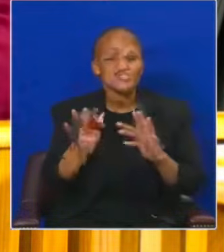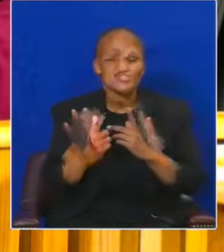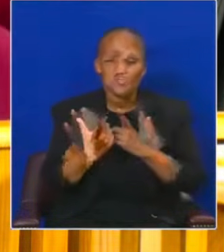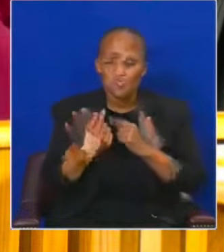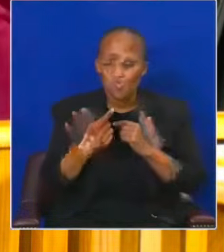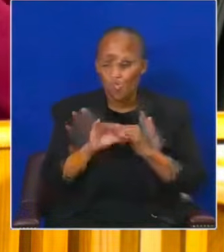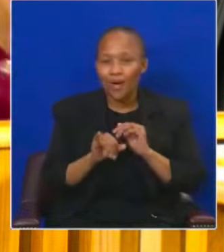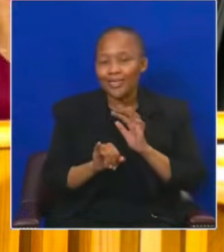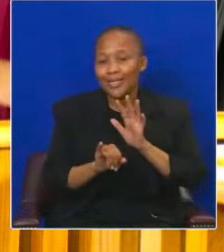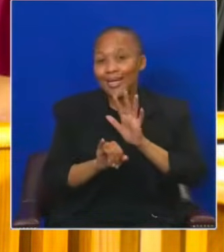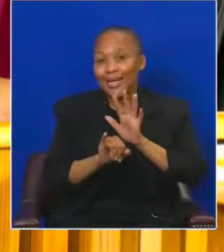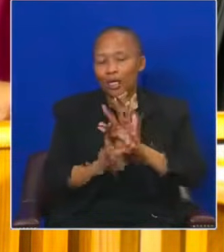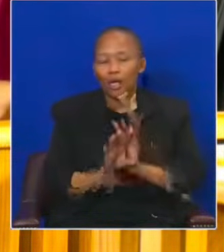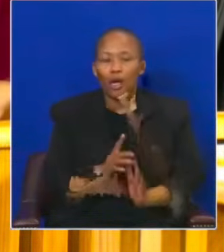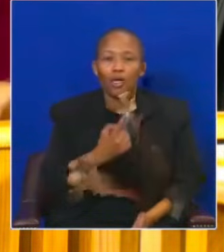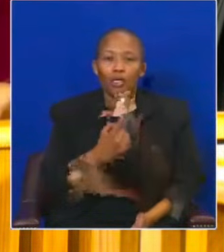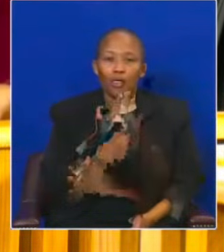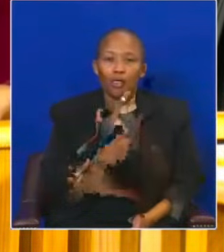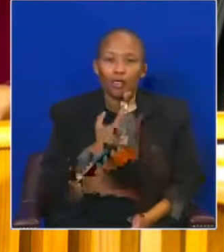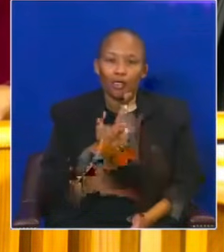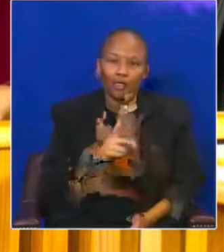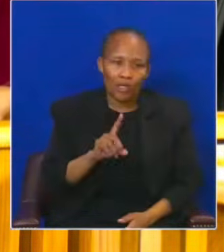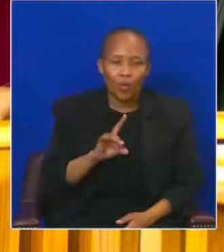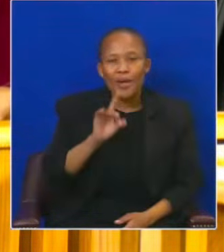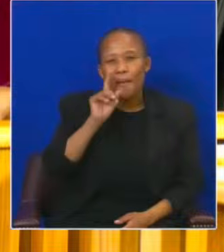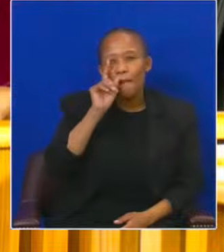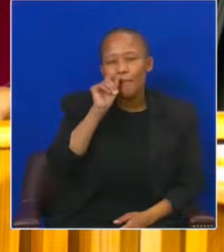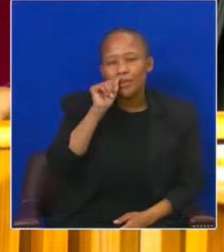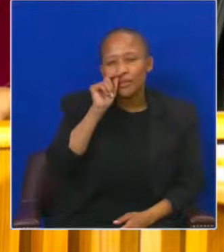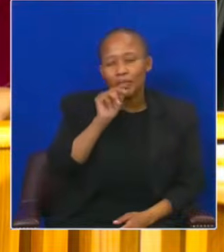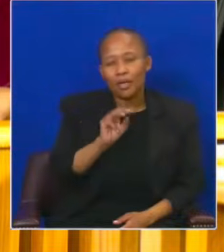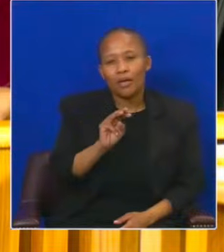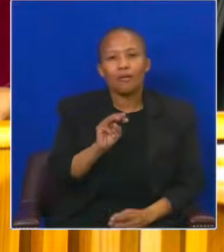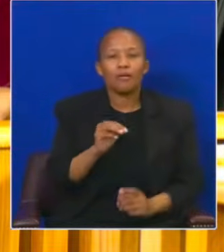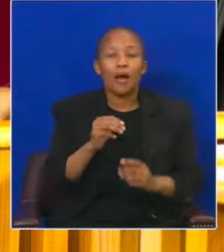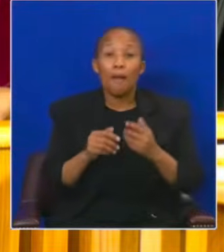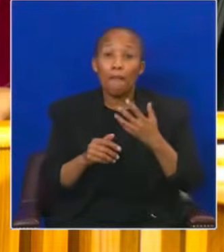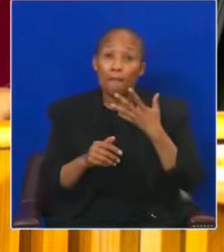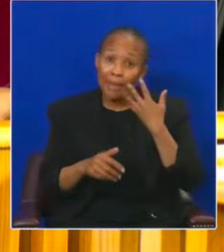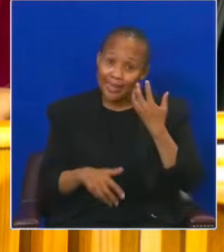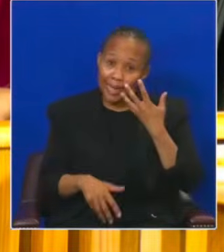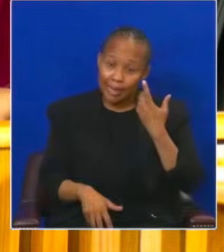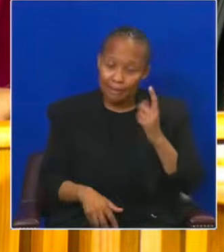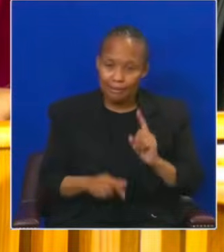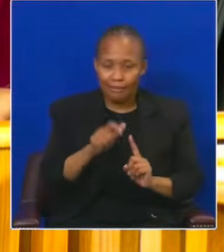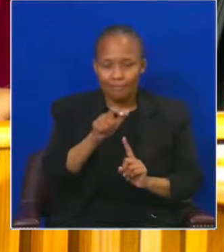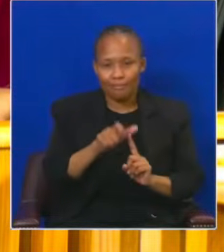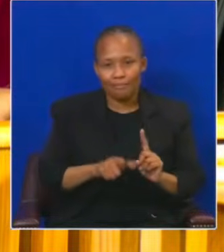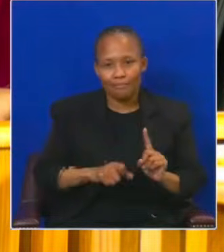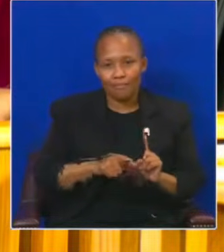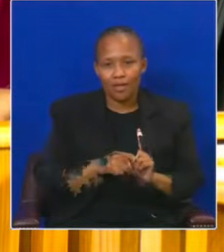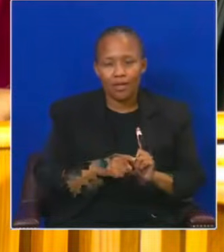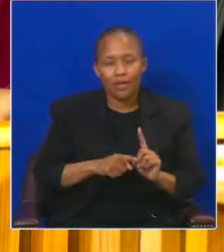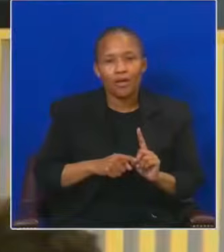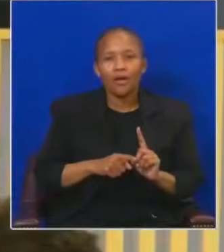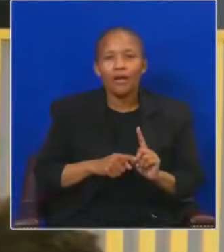Mr. Matala should bring the spare